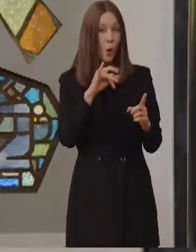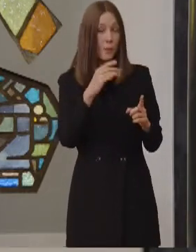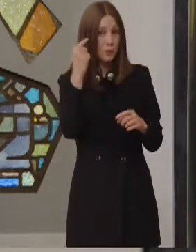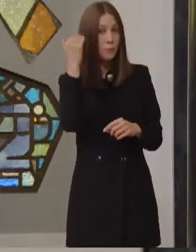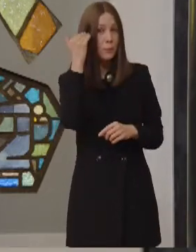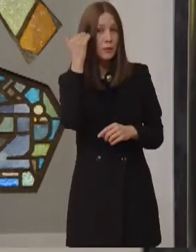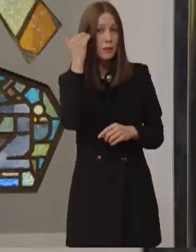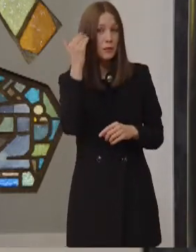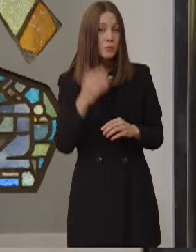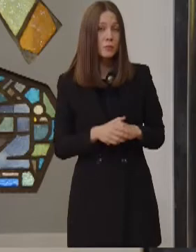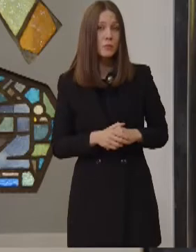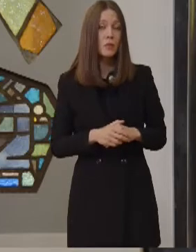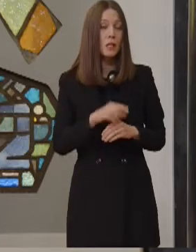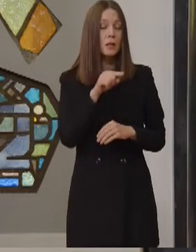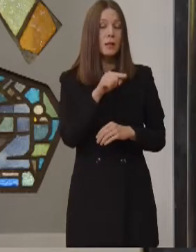be made?